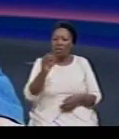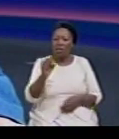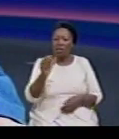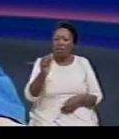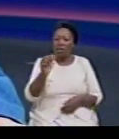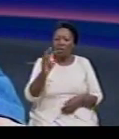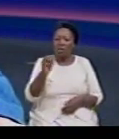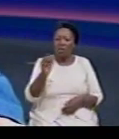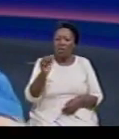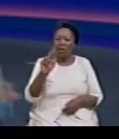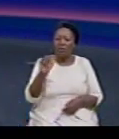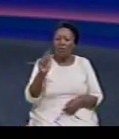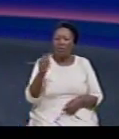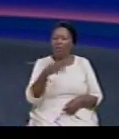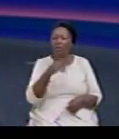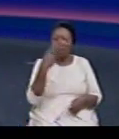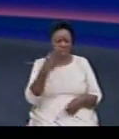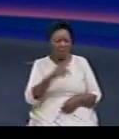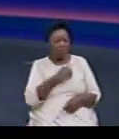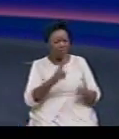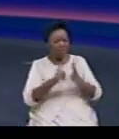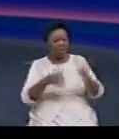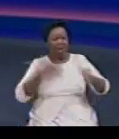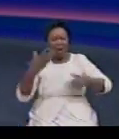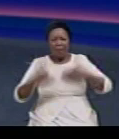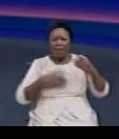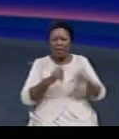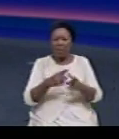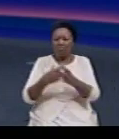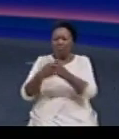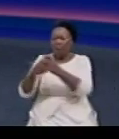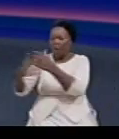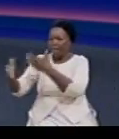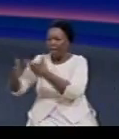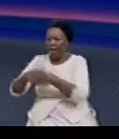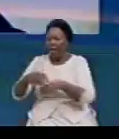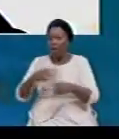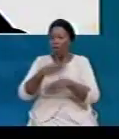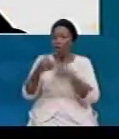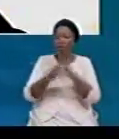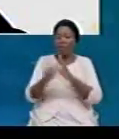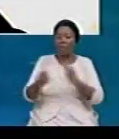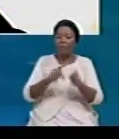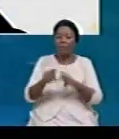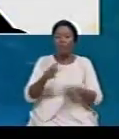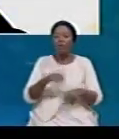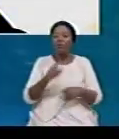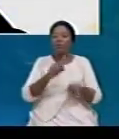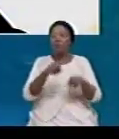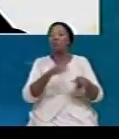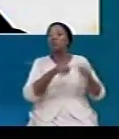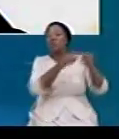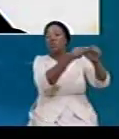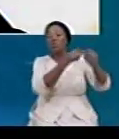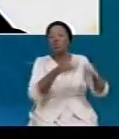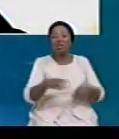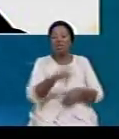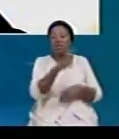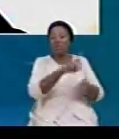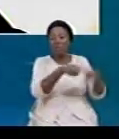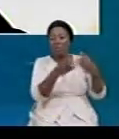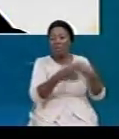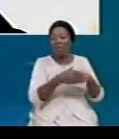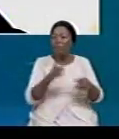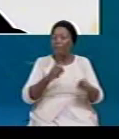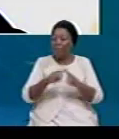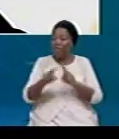so excited, and then he ran by. All the others were going. You know, sometimes you have to have a mind of